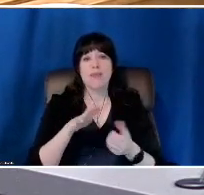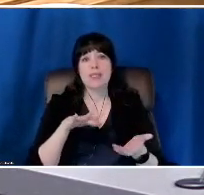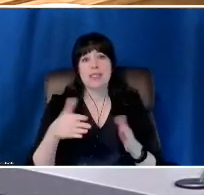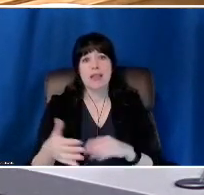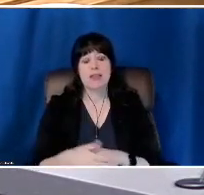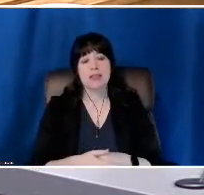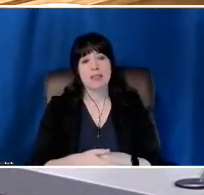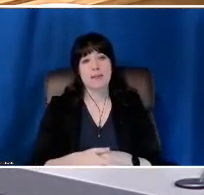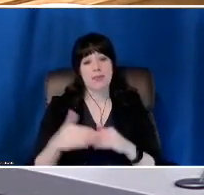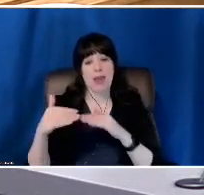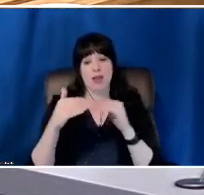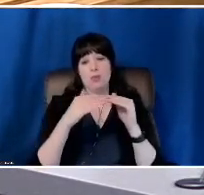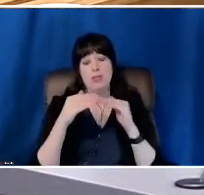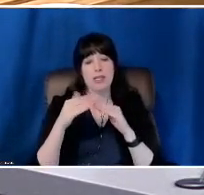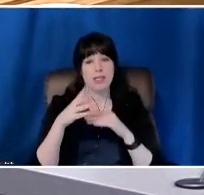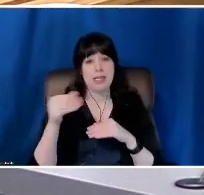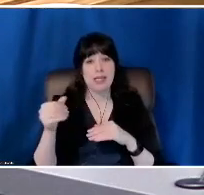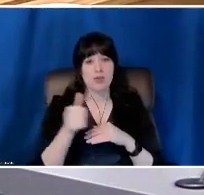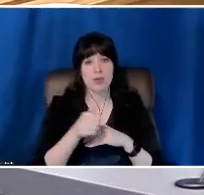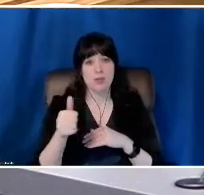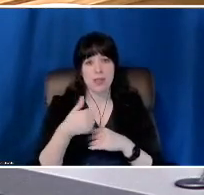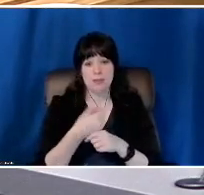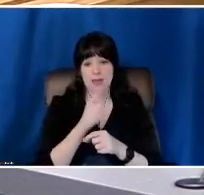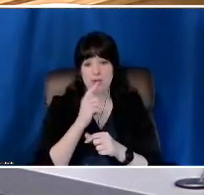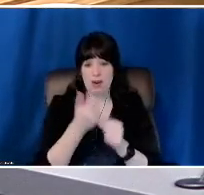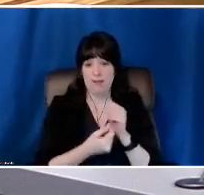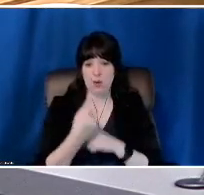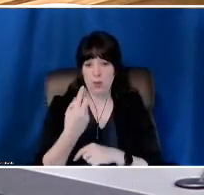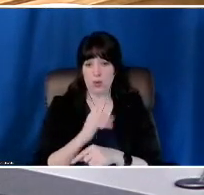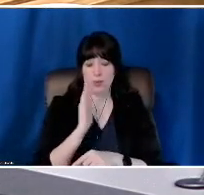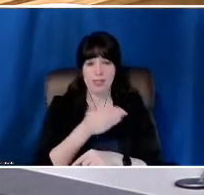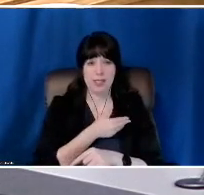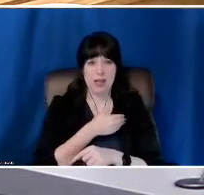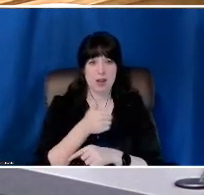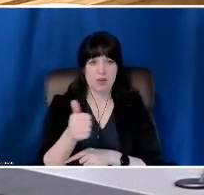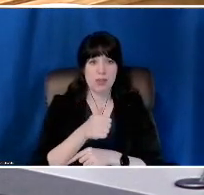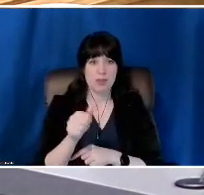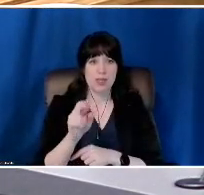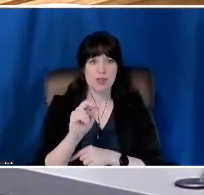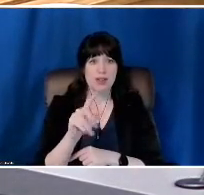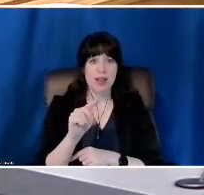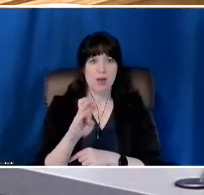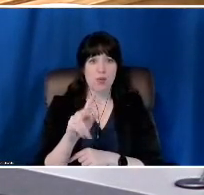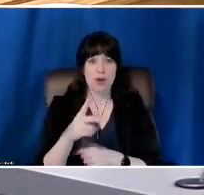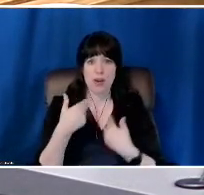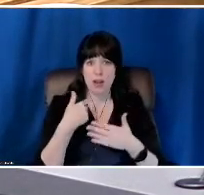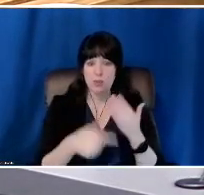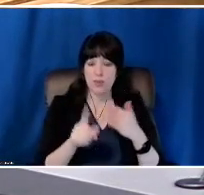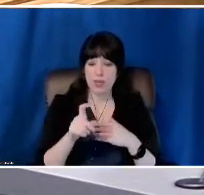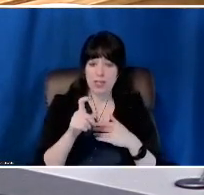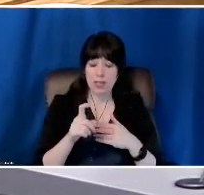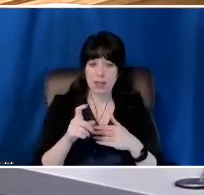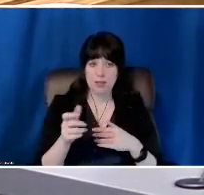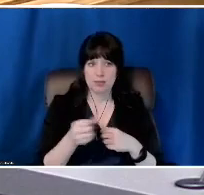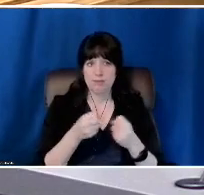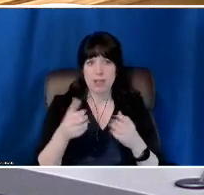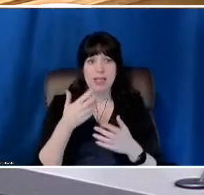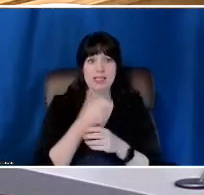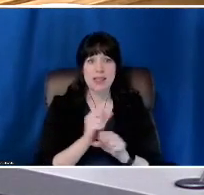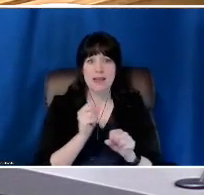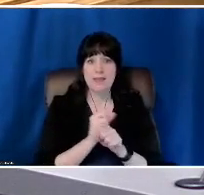is making sure that everyone using our transportation network has what they need in order to get around safely, is something that I'm very passionate